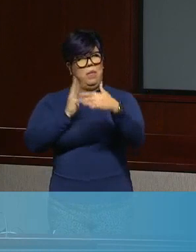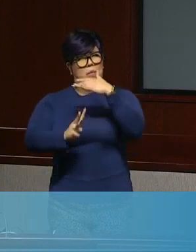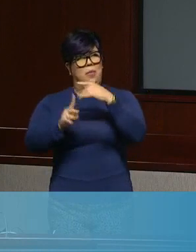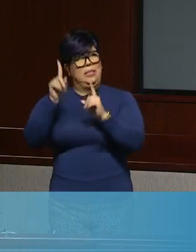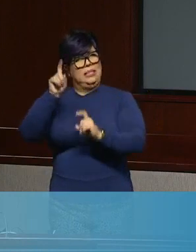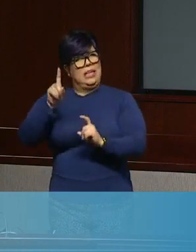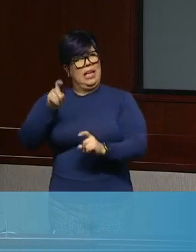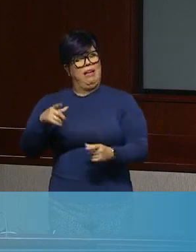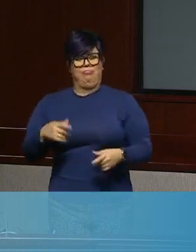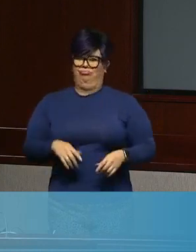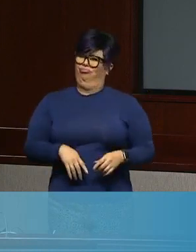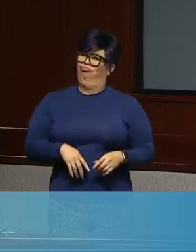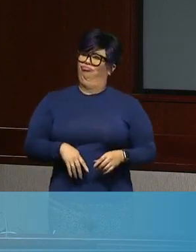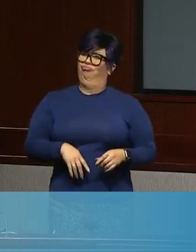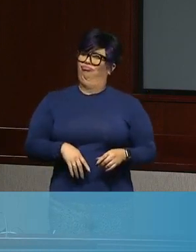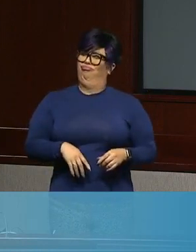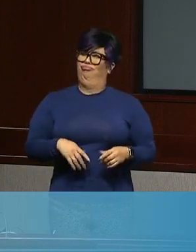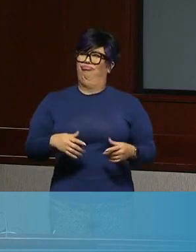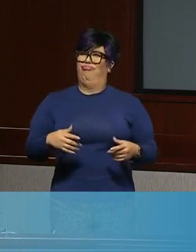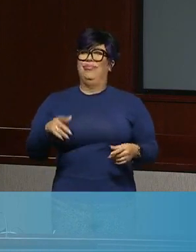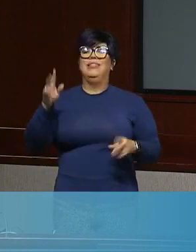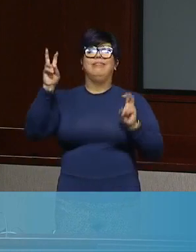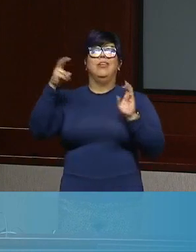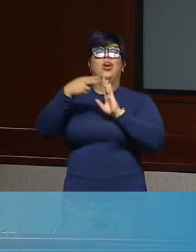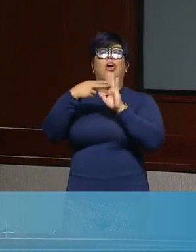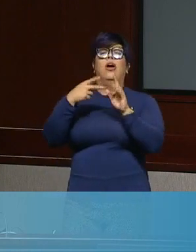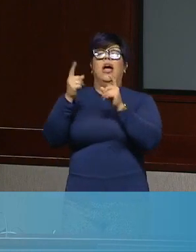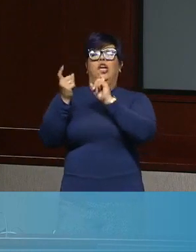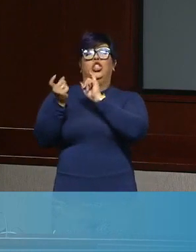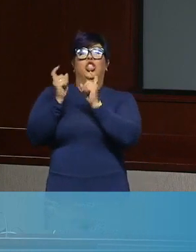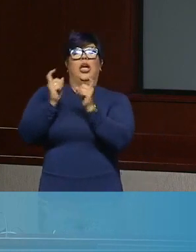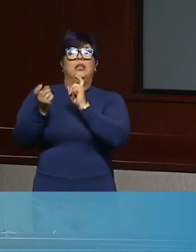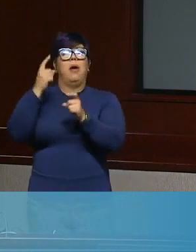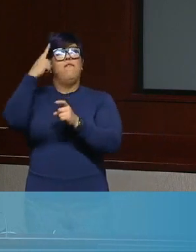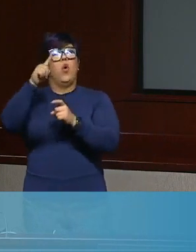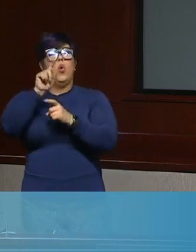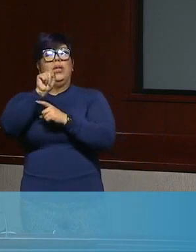the adjustment for tier designation,